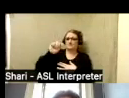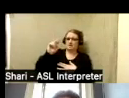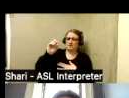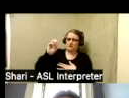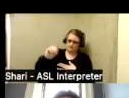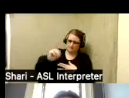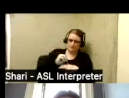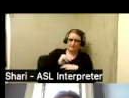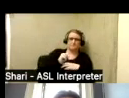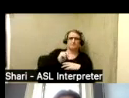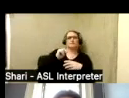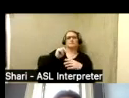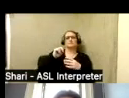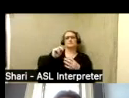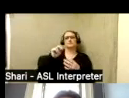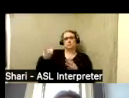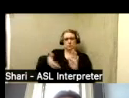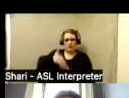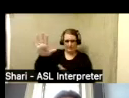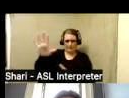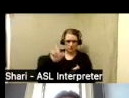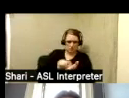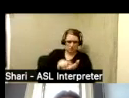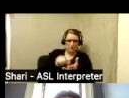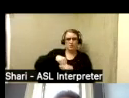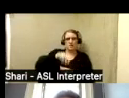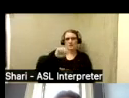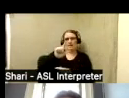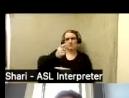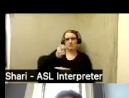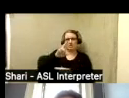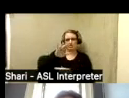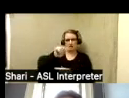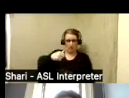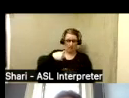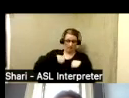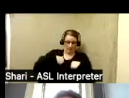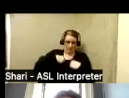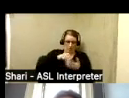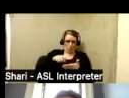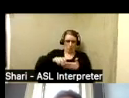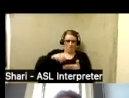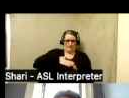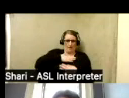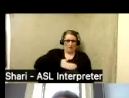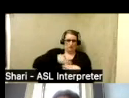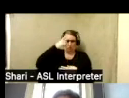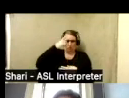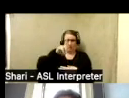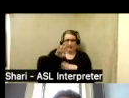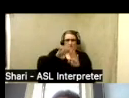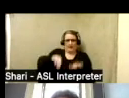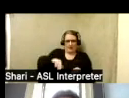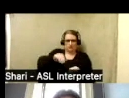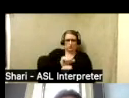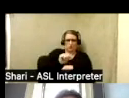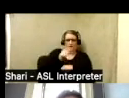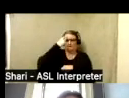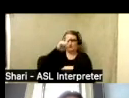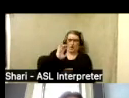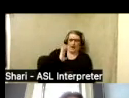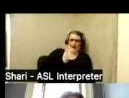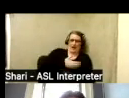patient-run newspaper at his hospital in Algeria, I wrote about my appreciation for clubhouse work for the Fountain House Times, our